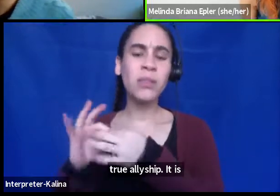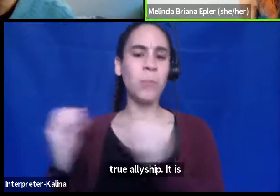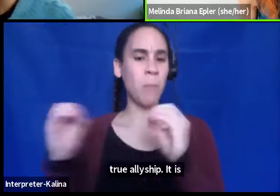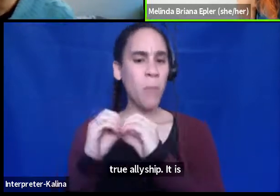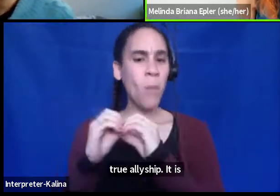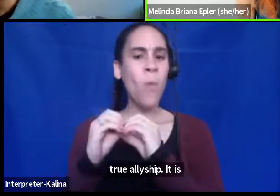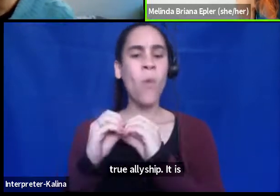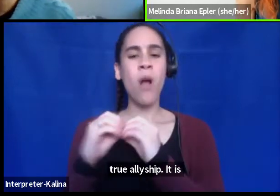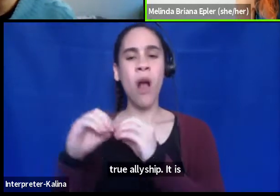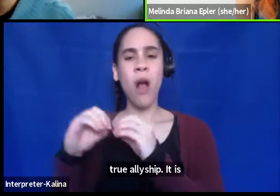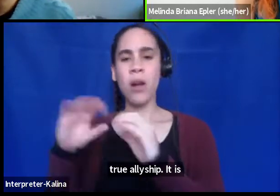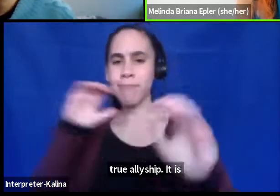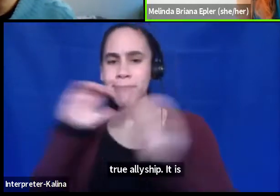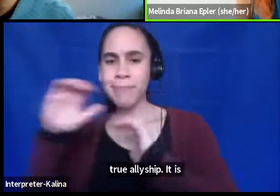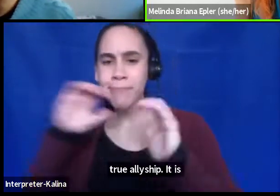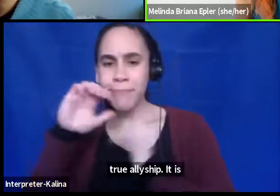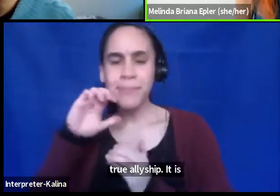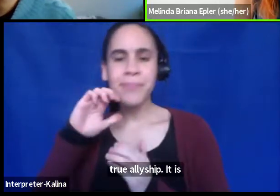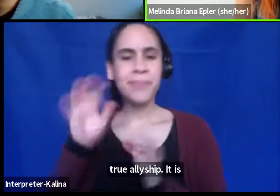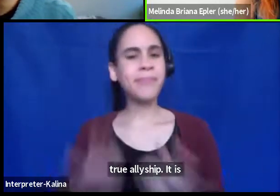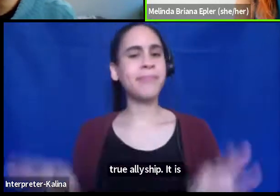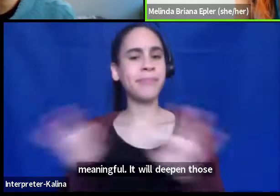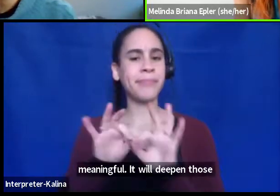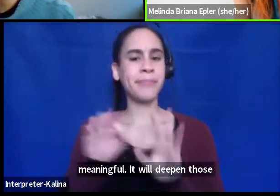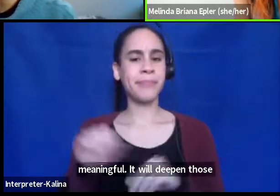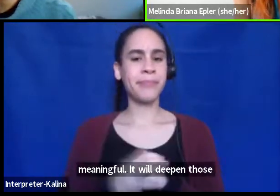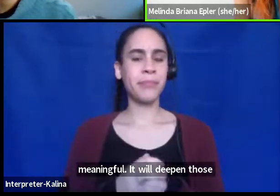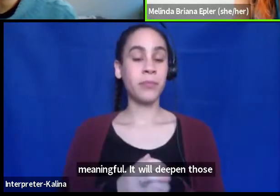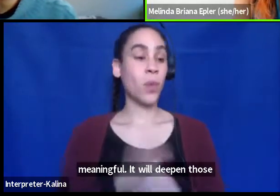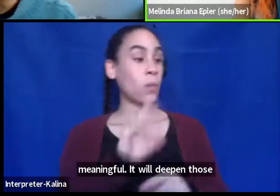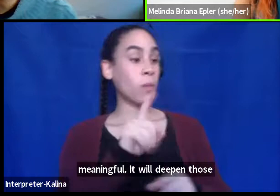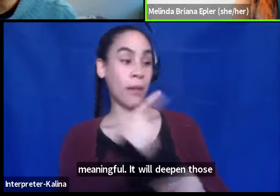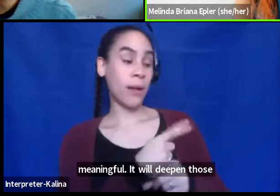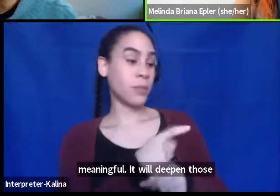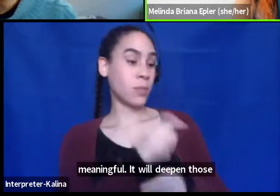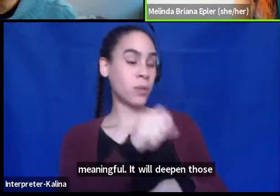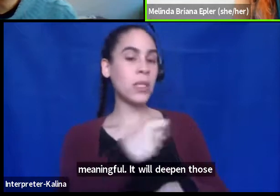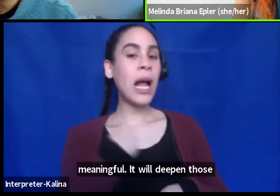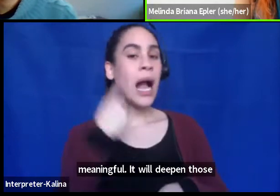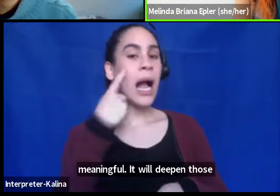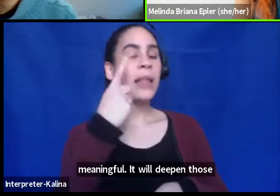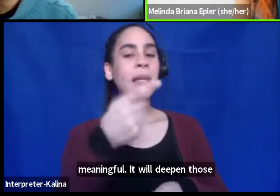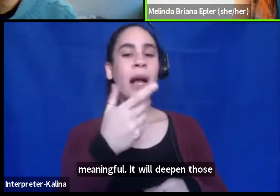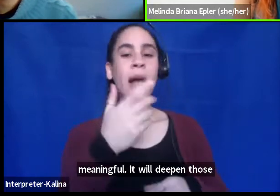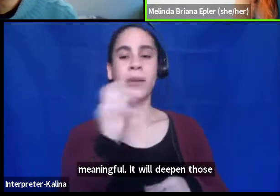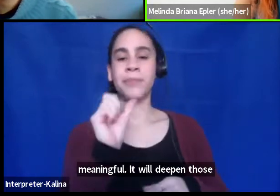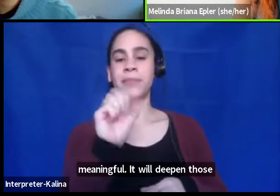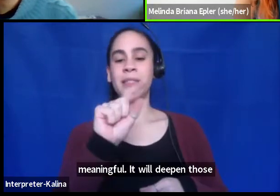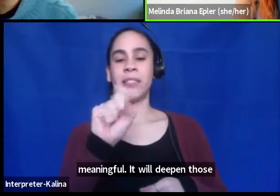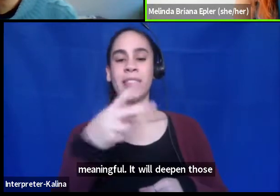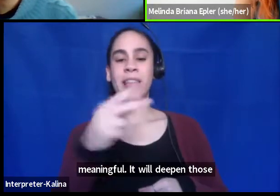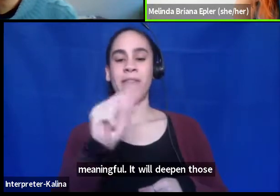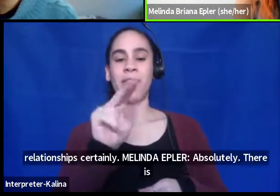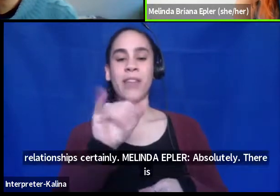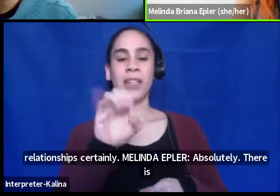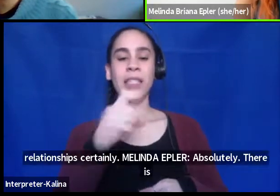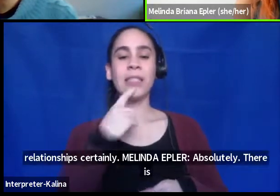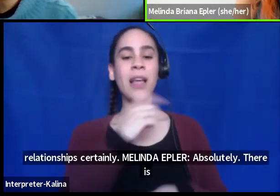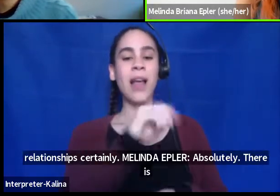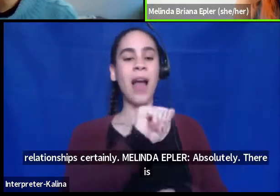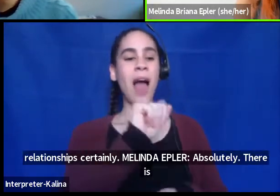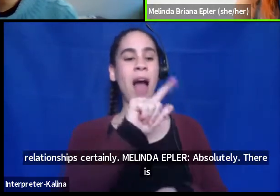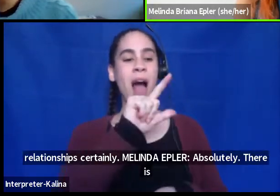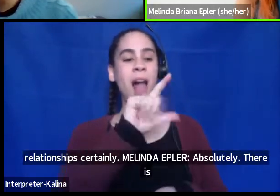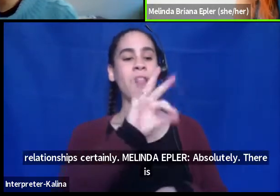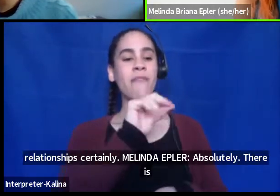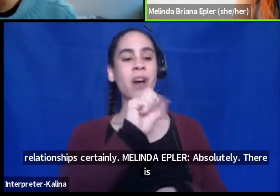Yeah, absolutely. There's another comment I think that's important. Stephanie says, Alfonso David of the